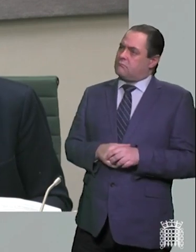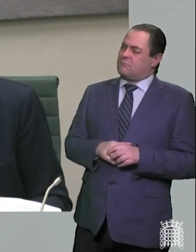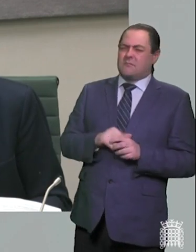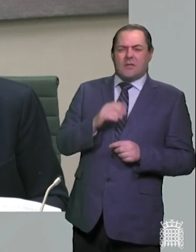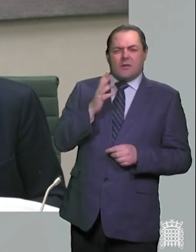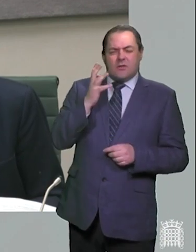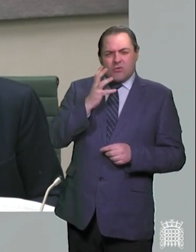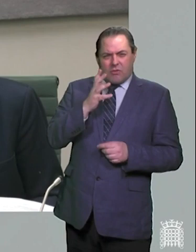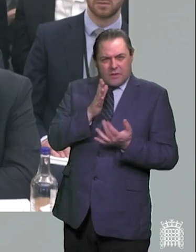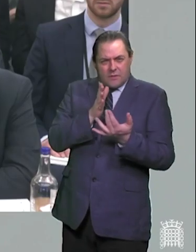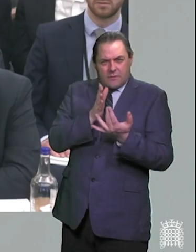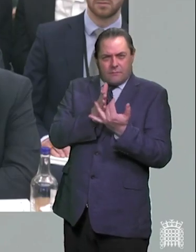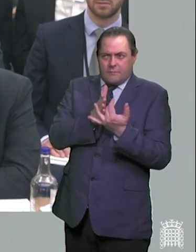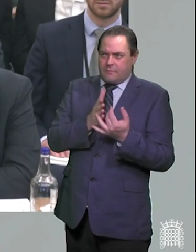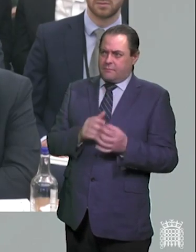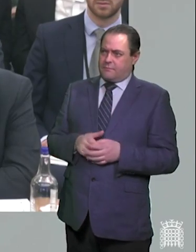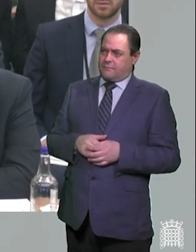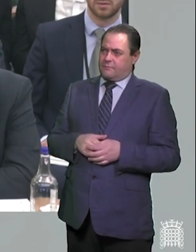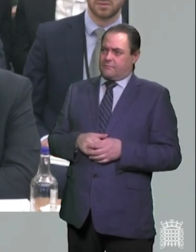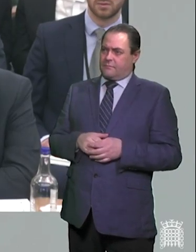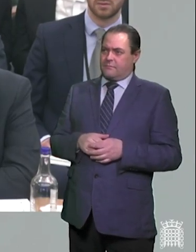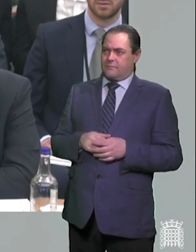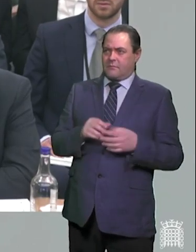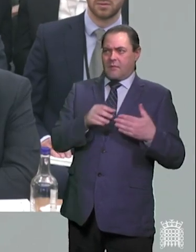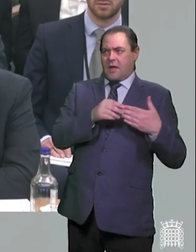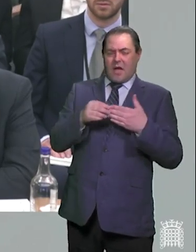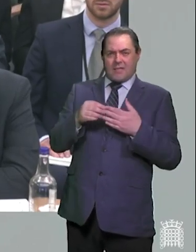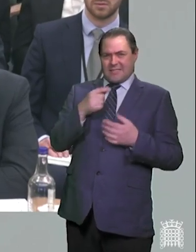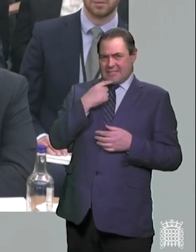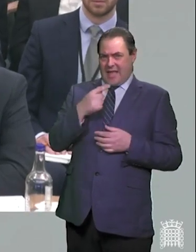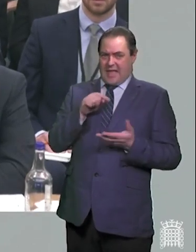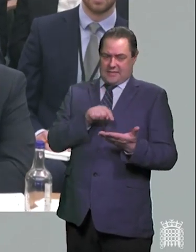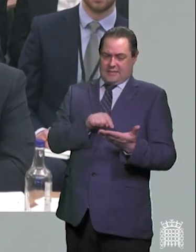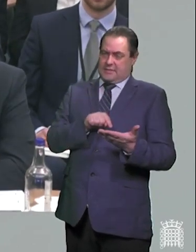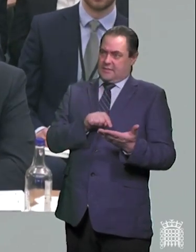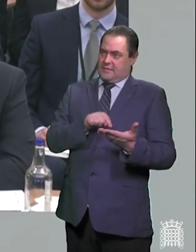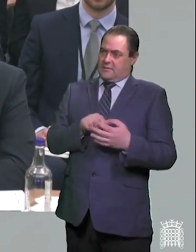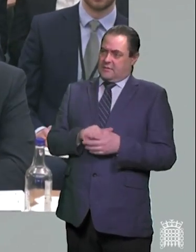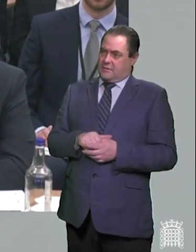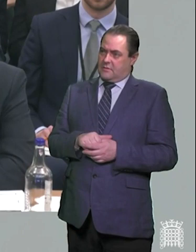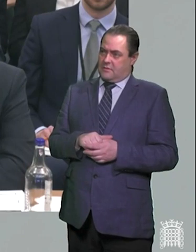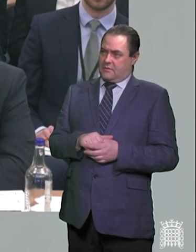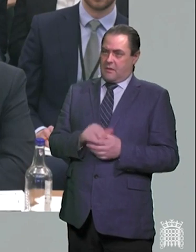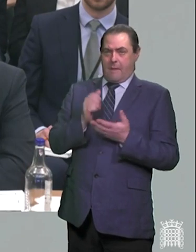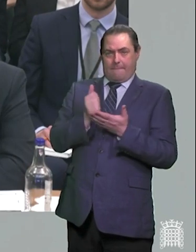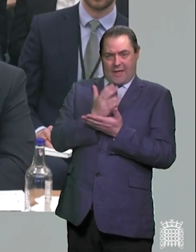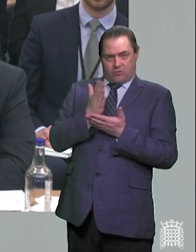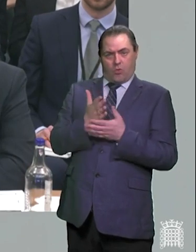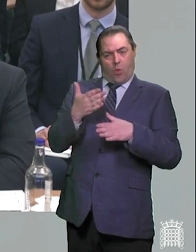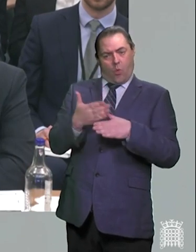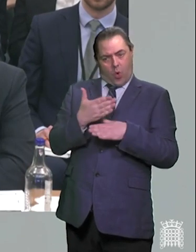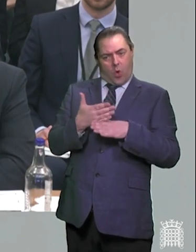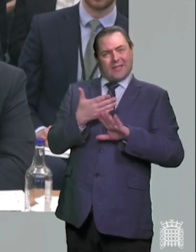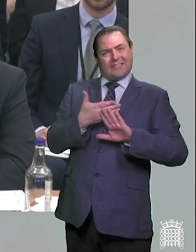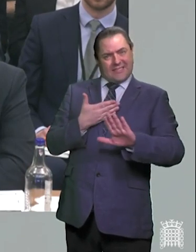Sir Bernard, if I may, what the guidance says, as far as I can see, is it ensures workers maintain